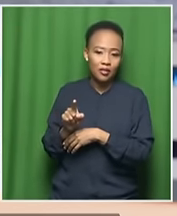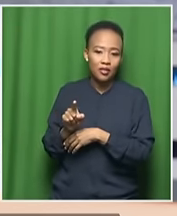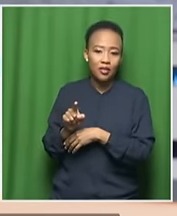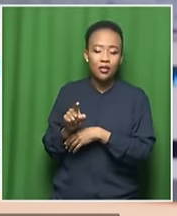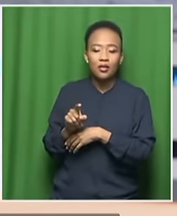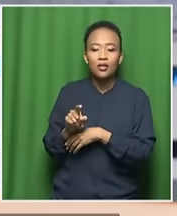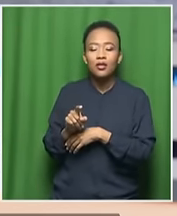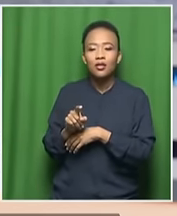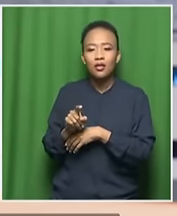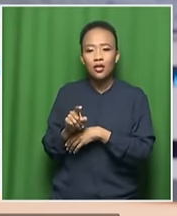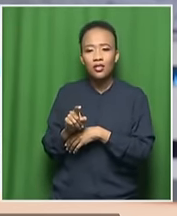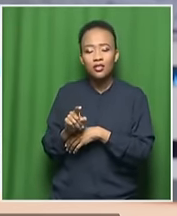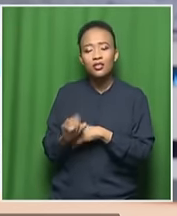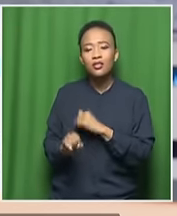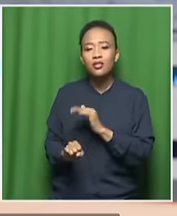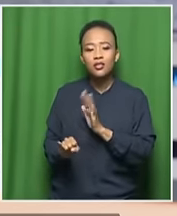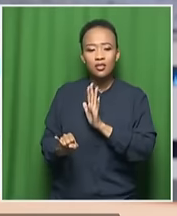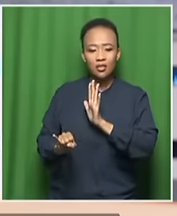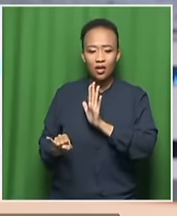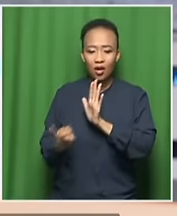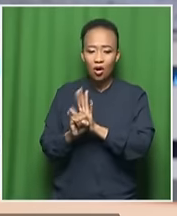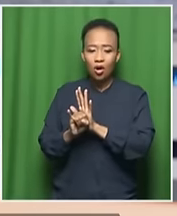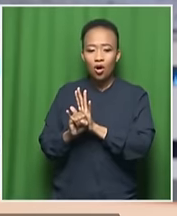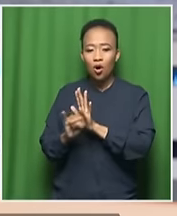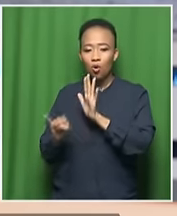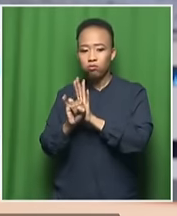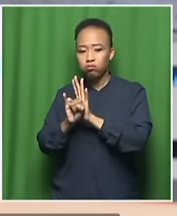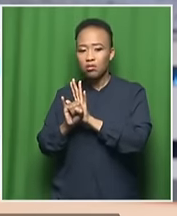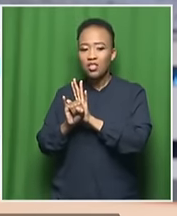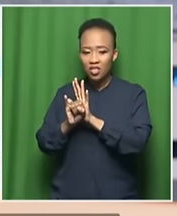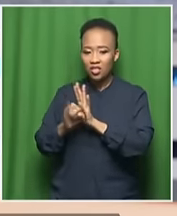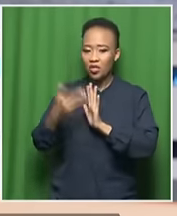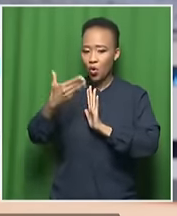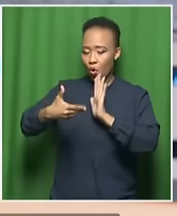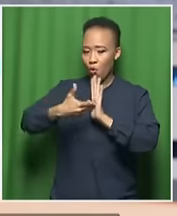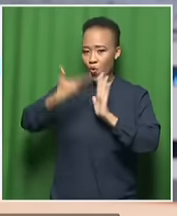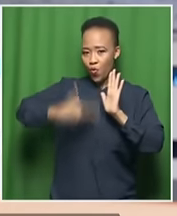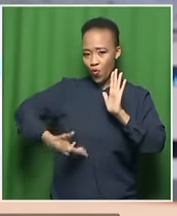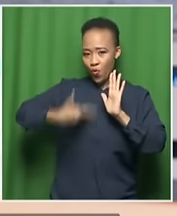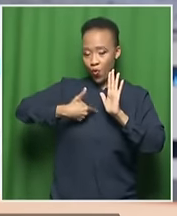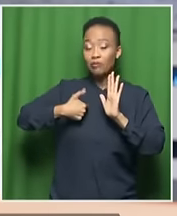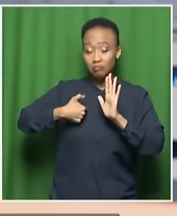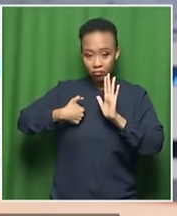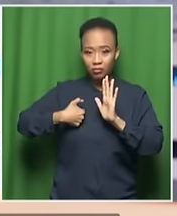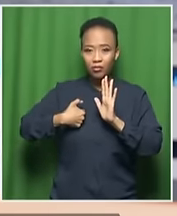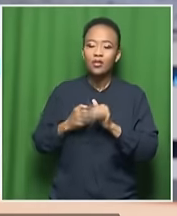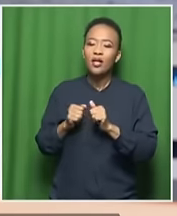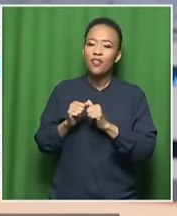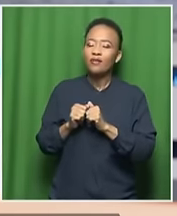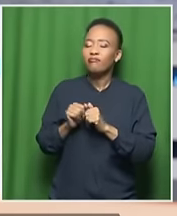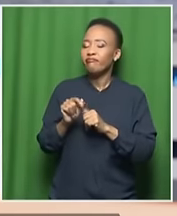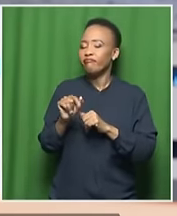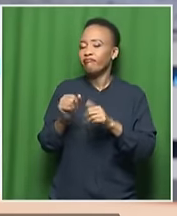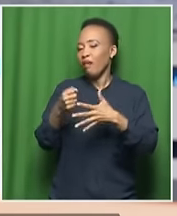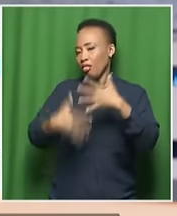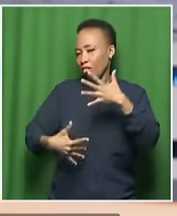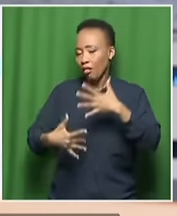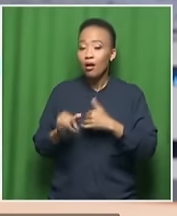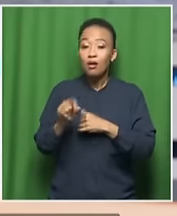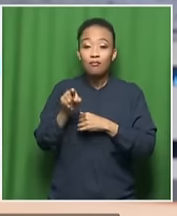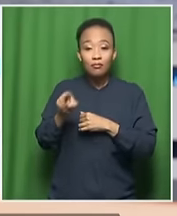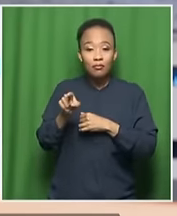identity, politics, as you say, the right to self-determination, etc. How do you fuse those,